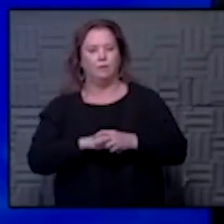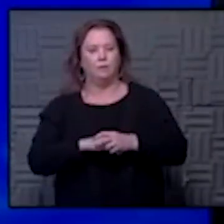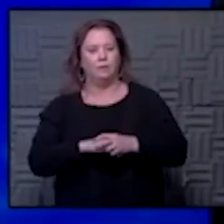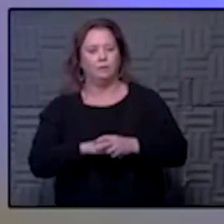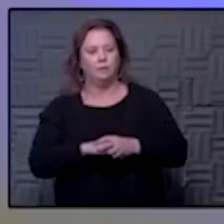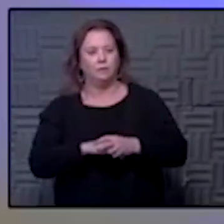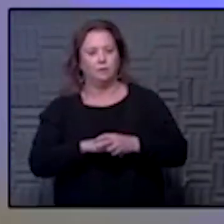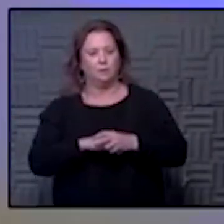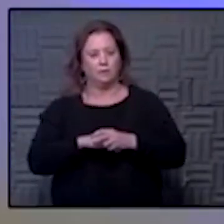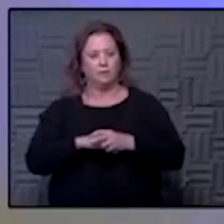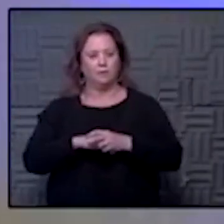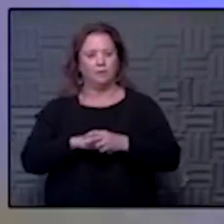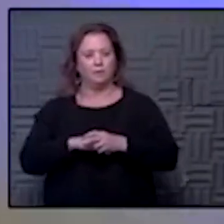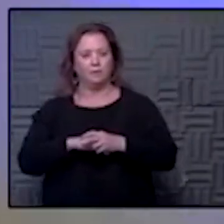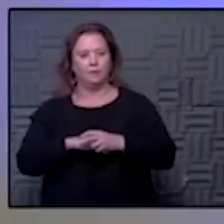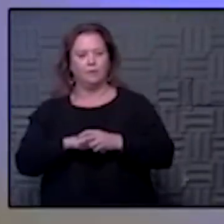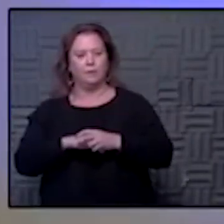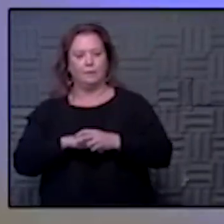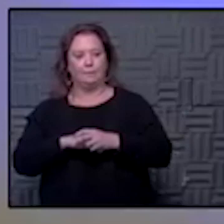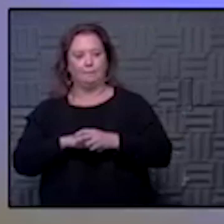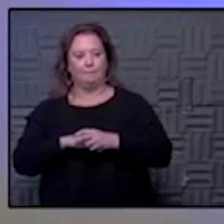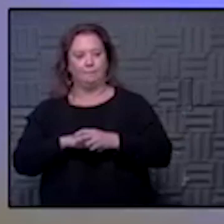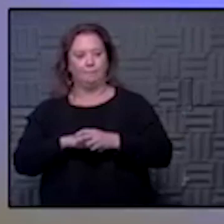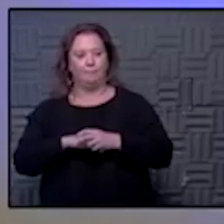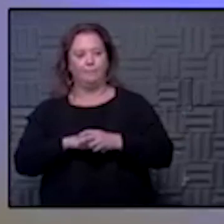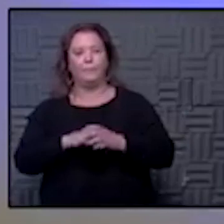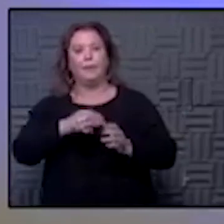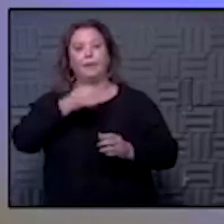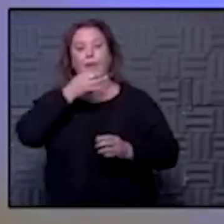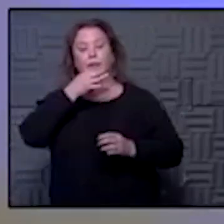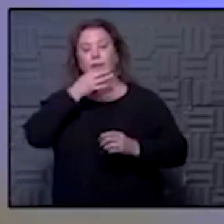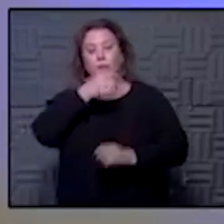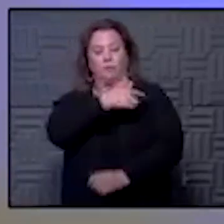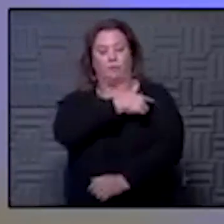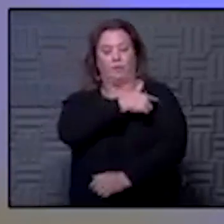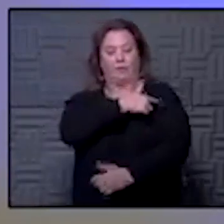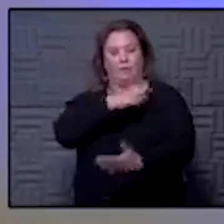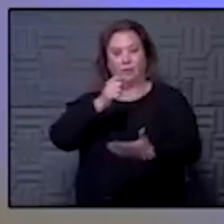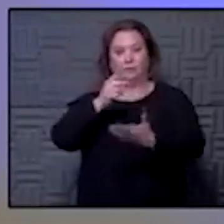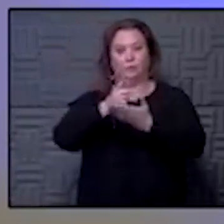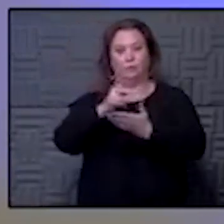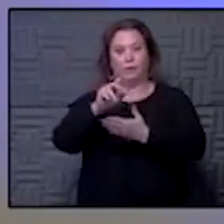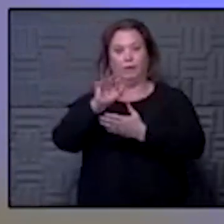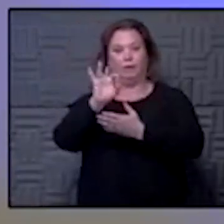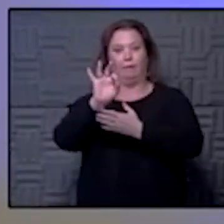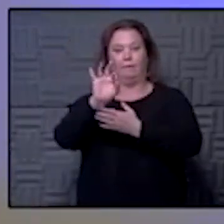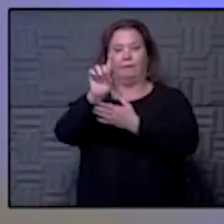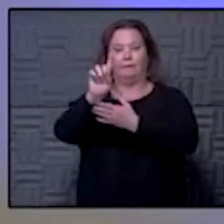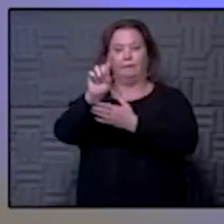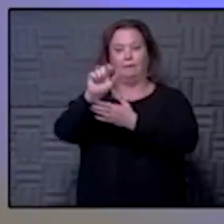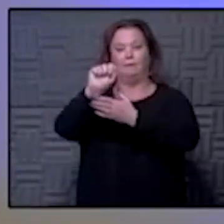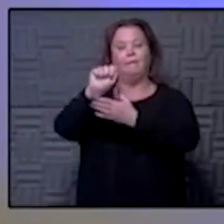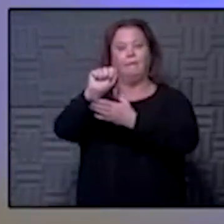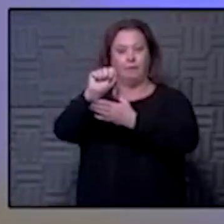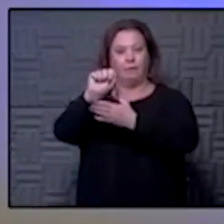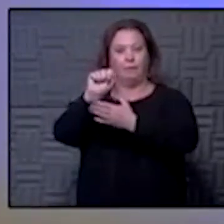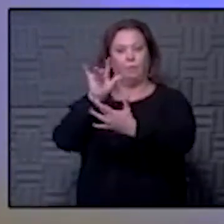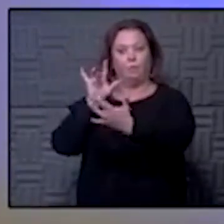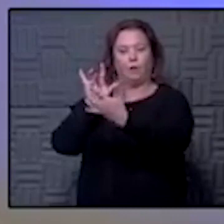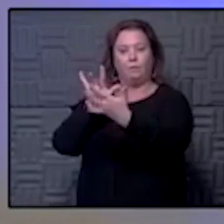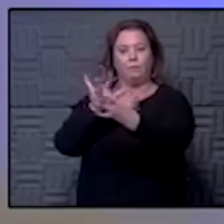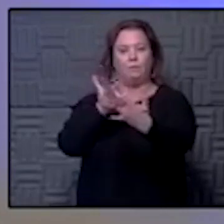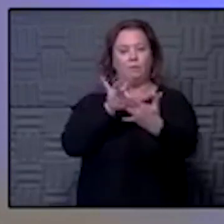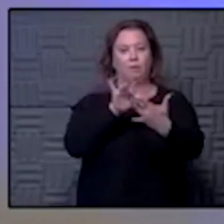Mario? Yeah, as soon as the vaccine is approved by the FDA, then we will be